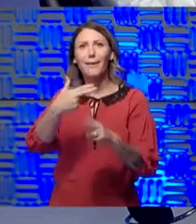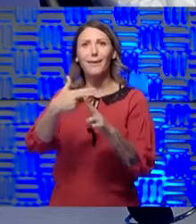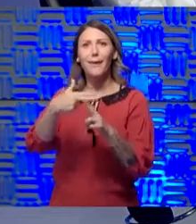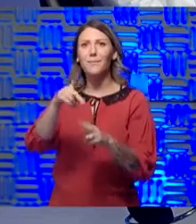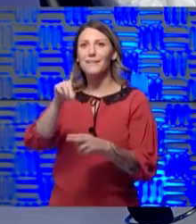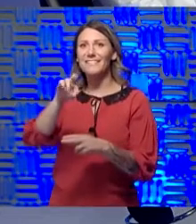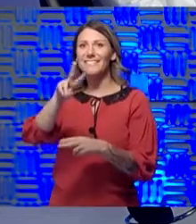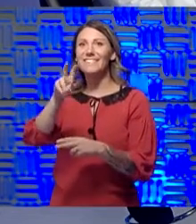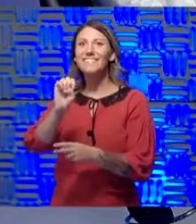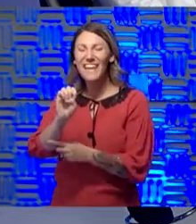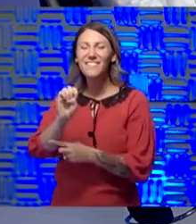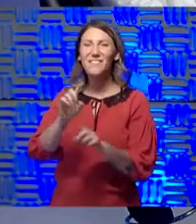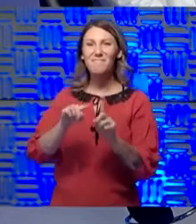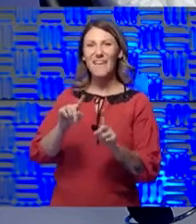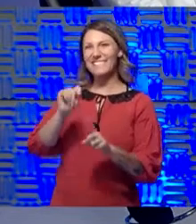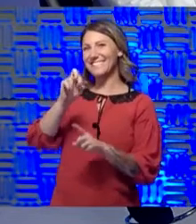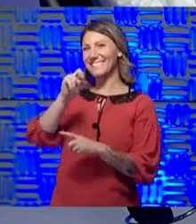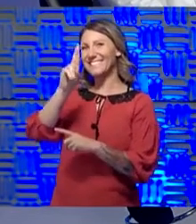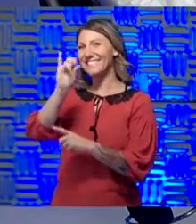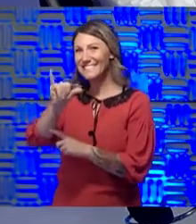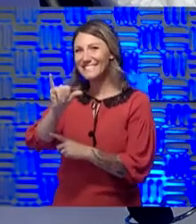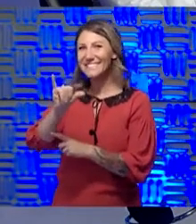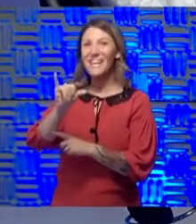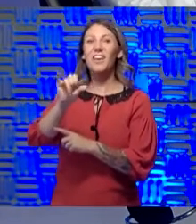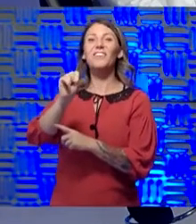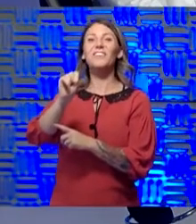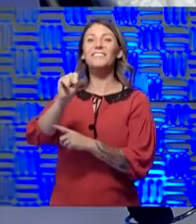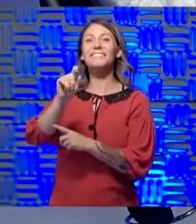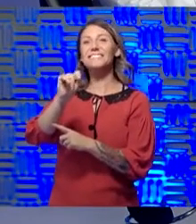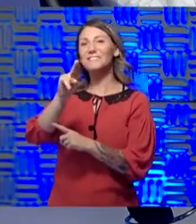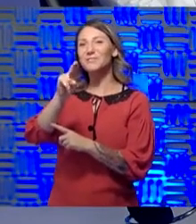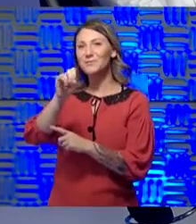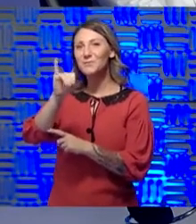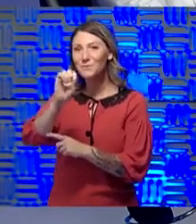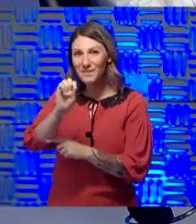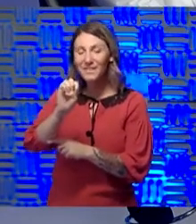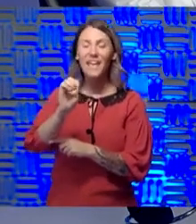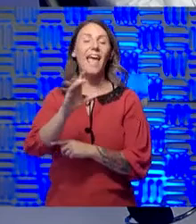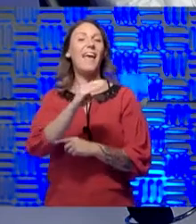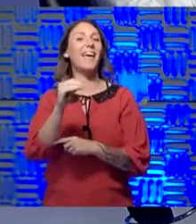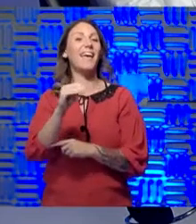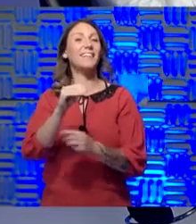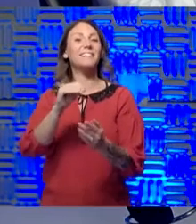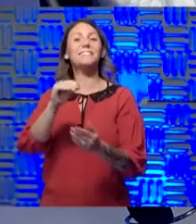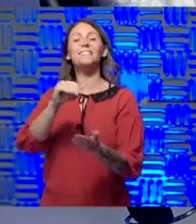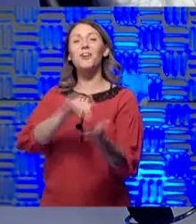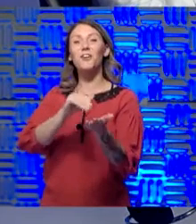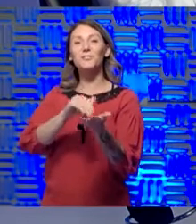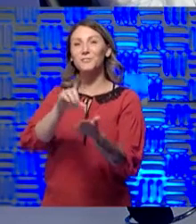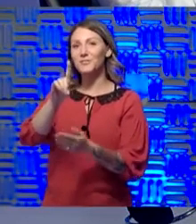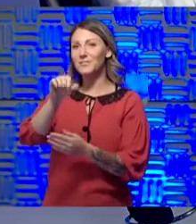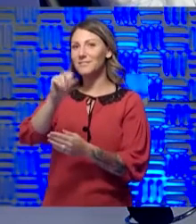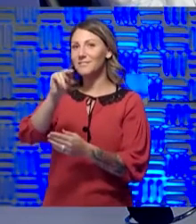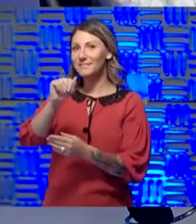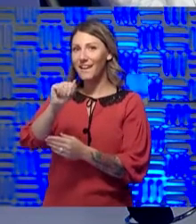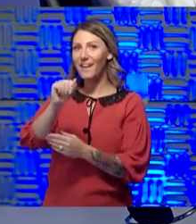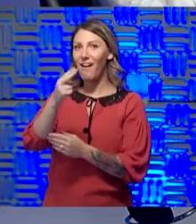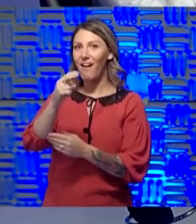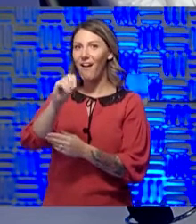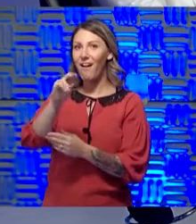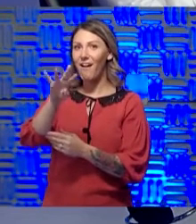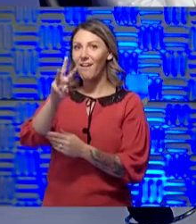call him Keith today just to even things out. Also, Dr. Hawkeye, Dana Hawkinson, our Medical Director for Infectious Disease and